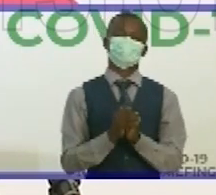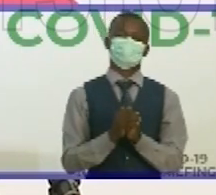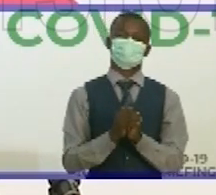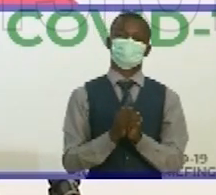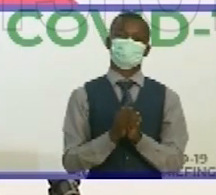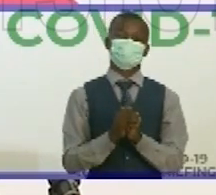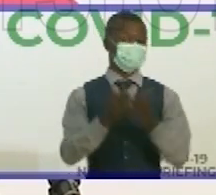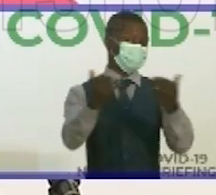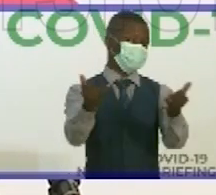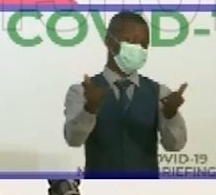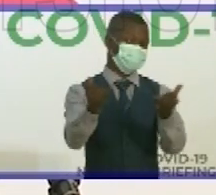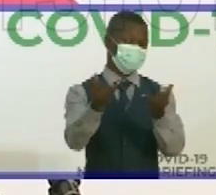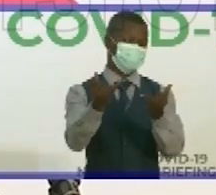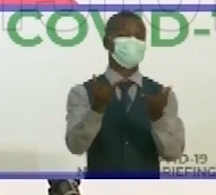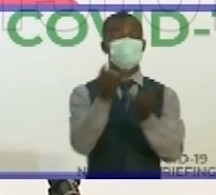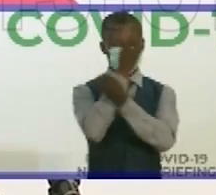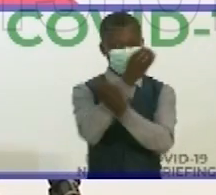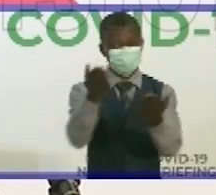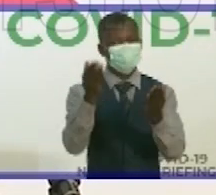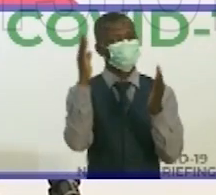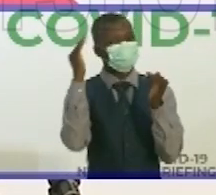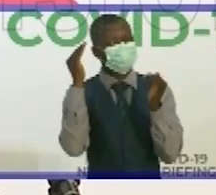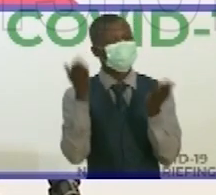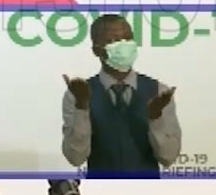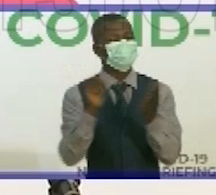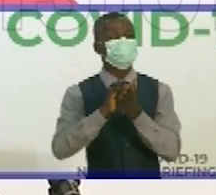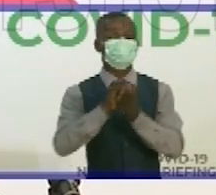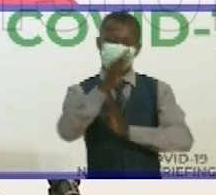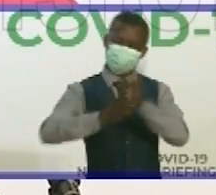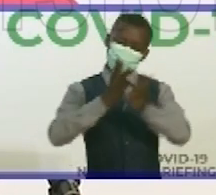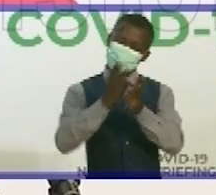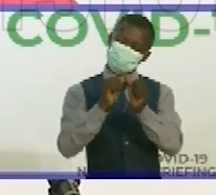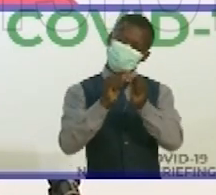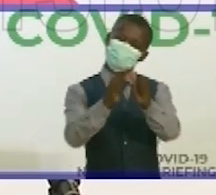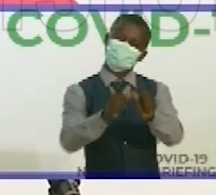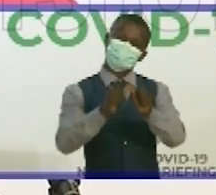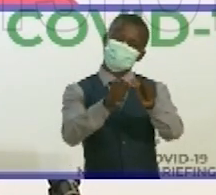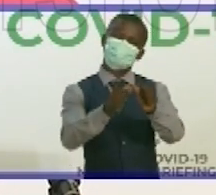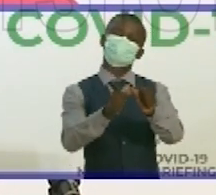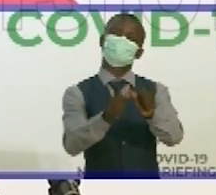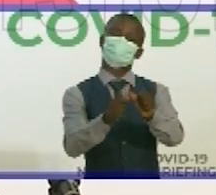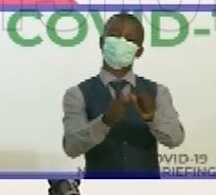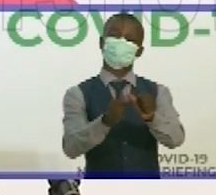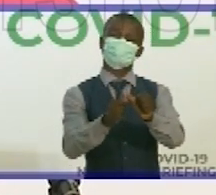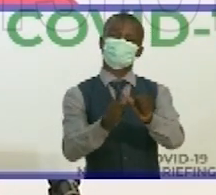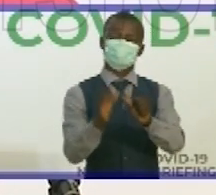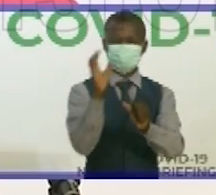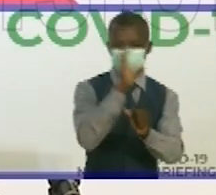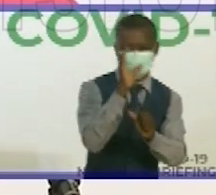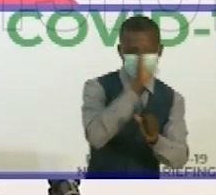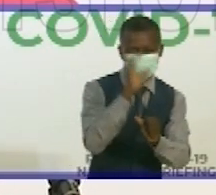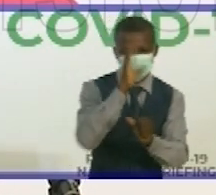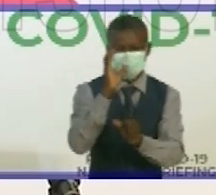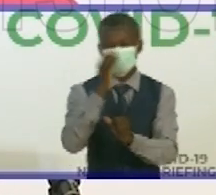The message of hope is that the world continues to close its ranks in the search for a vaccine in a